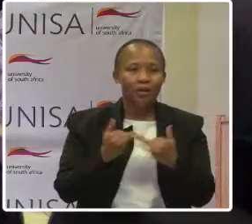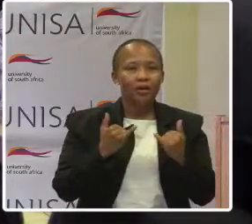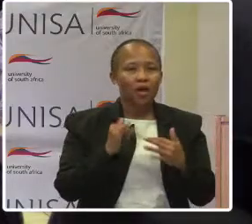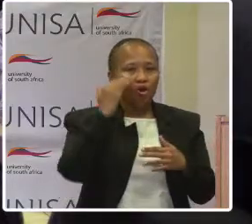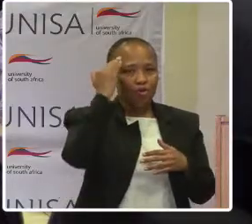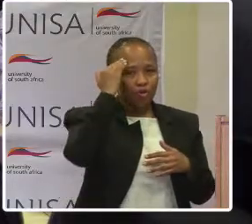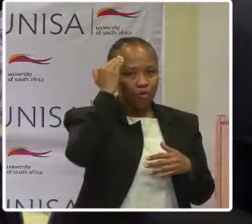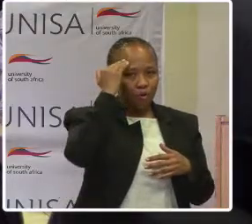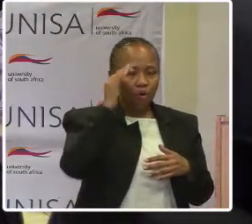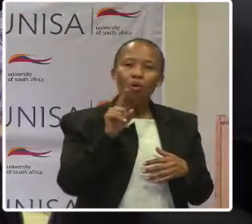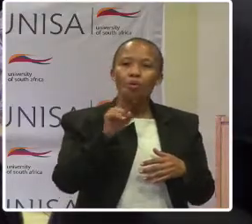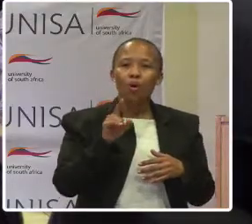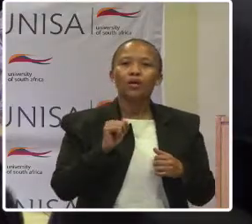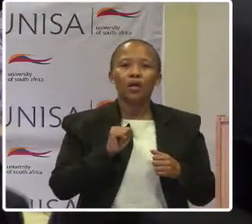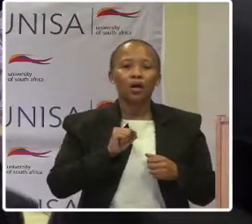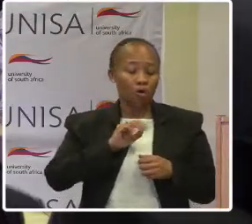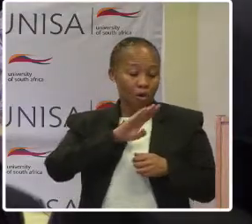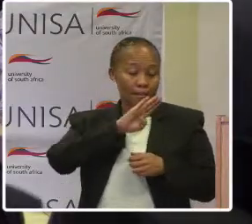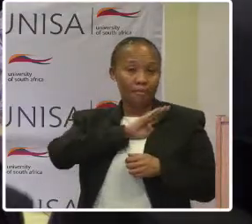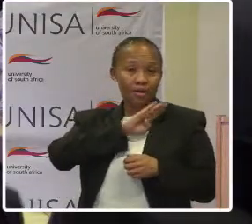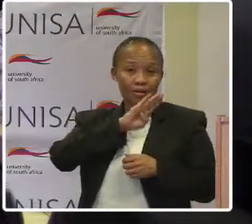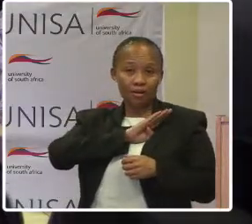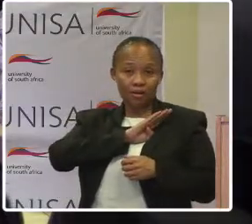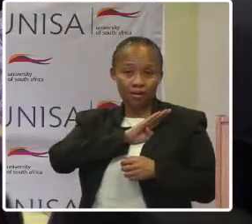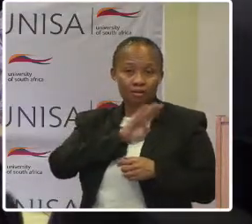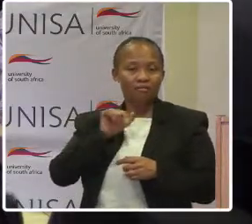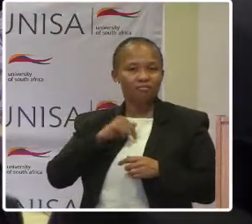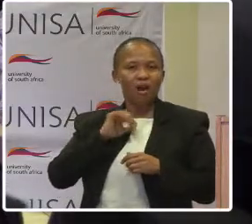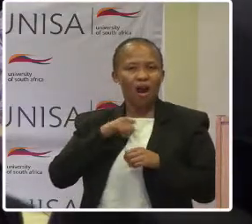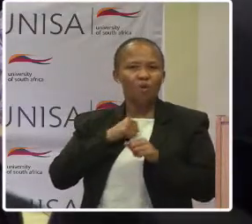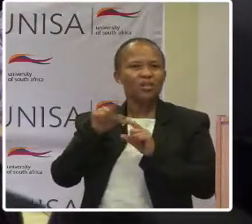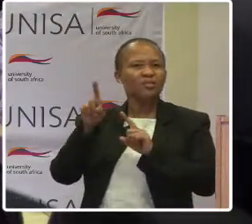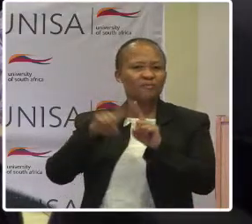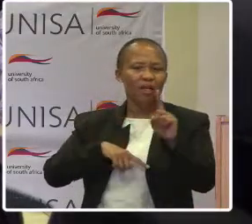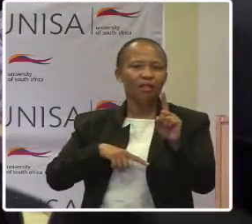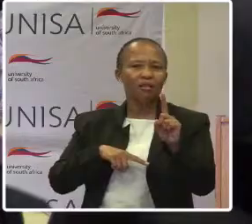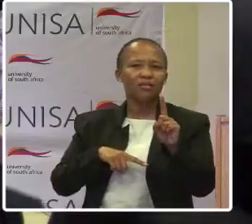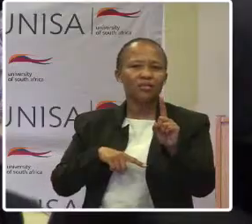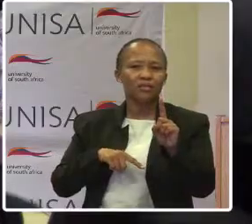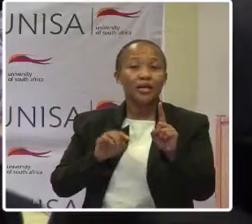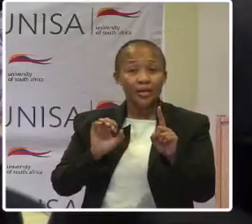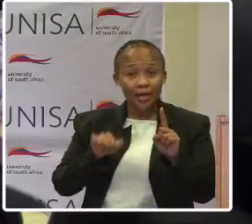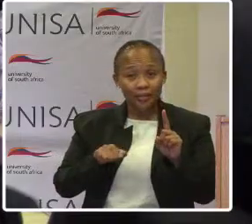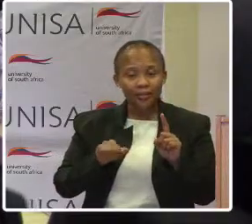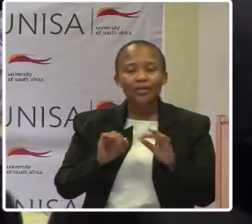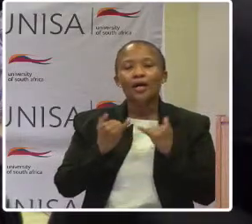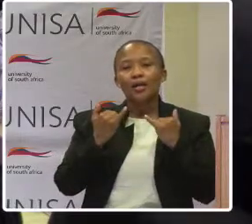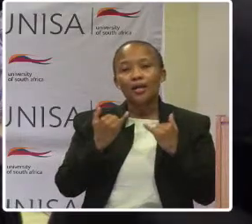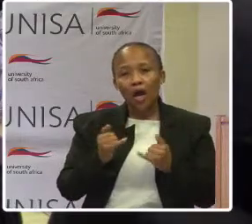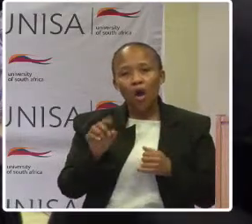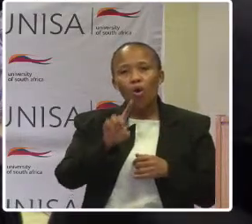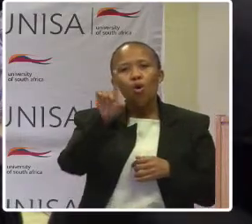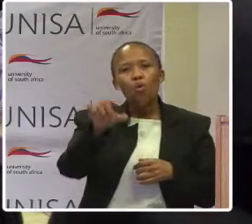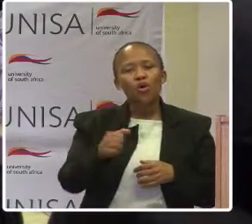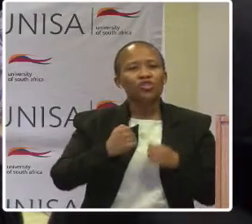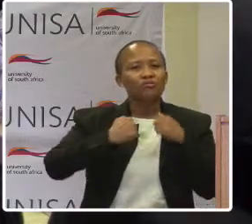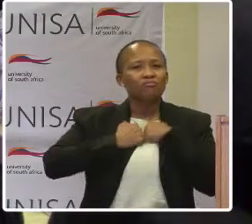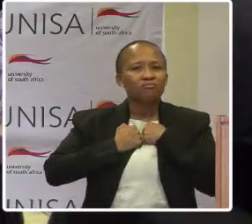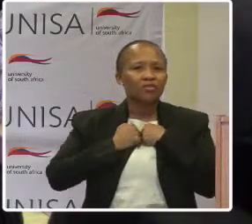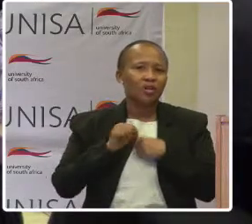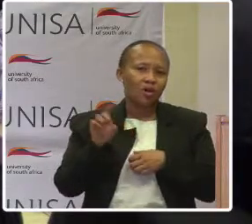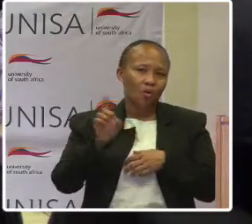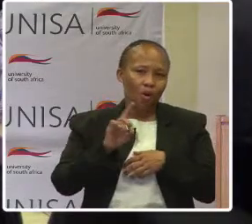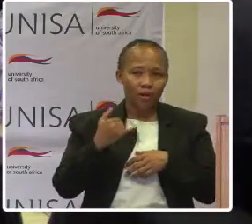our military have failed, by the way. So my question is that actually, should the